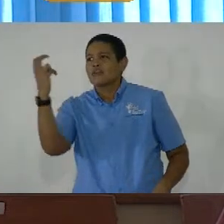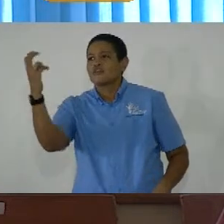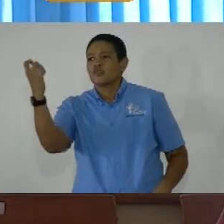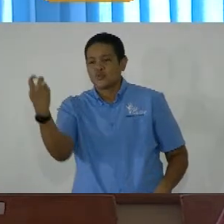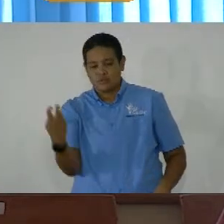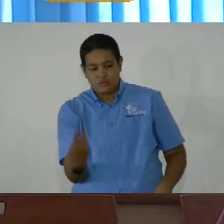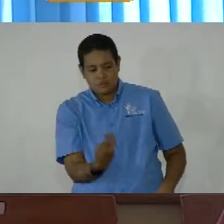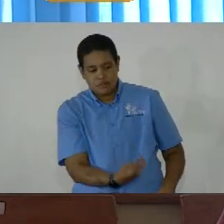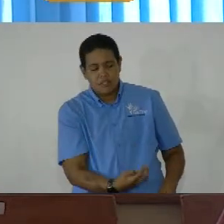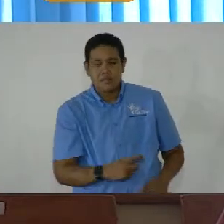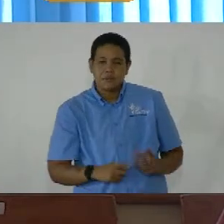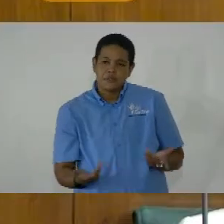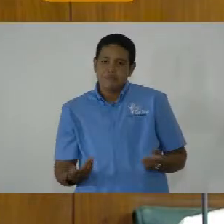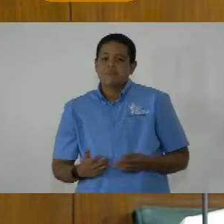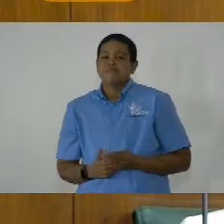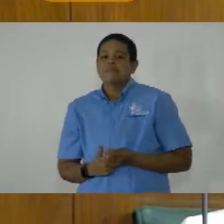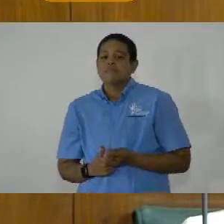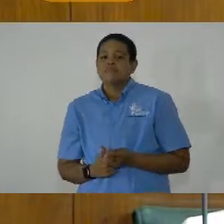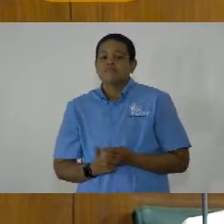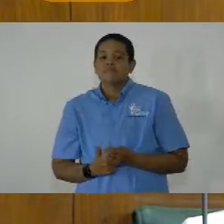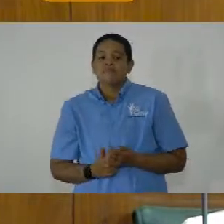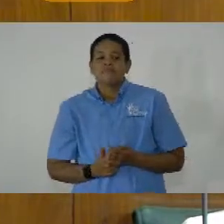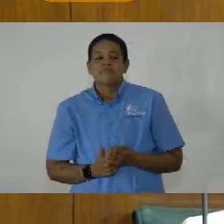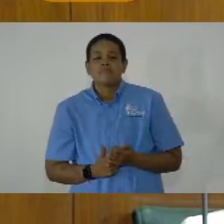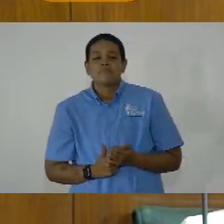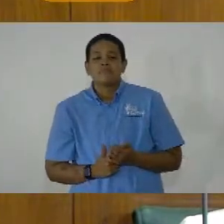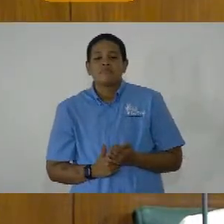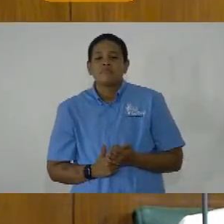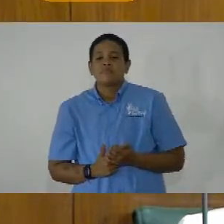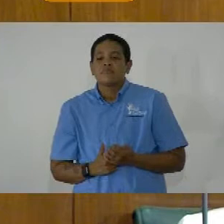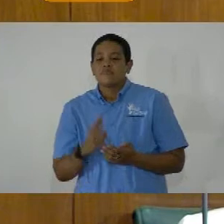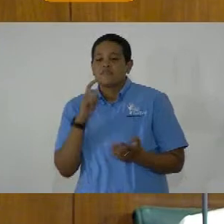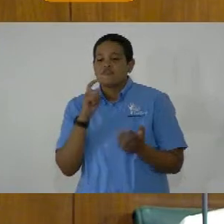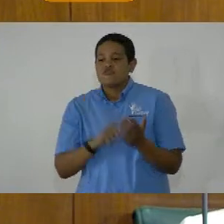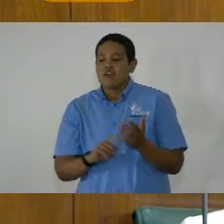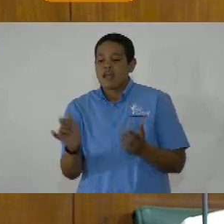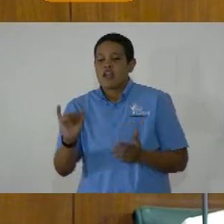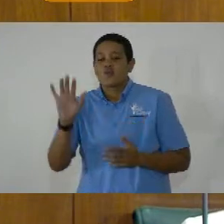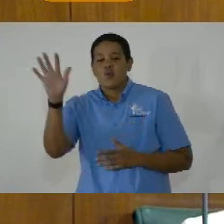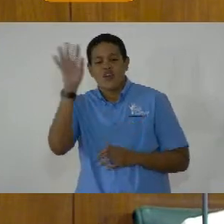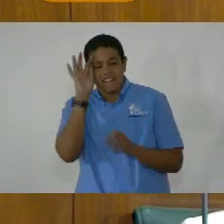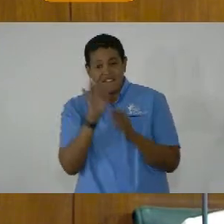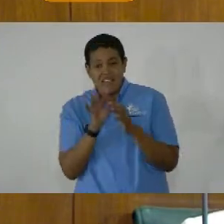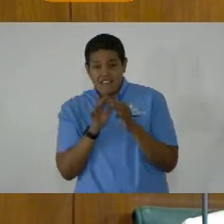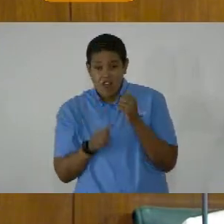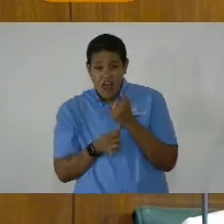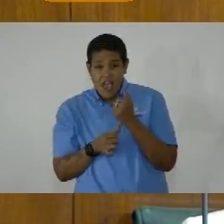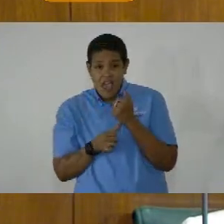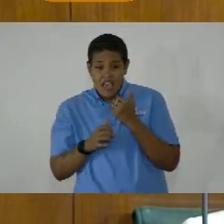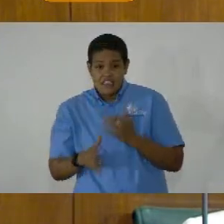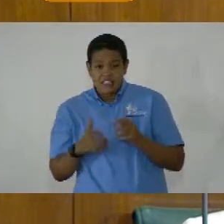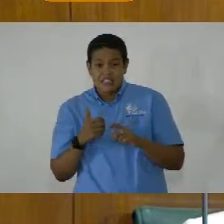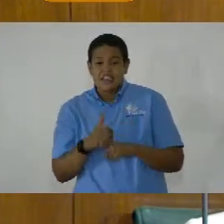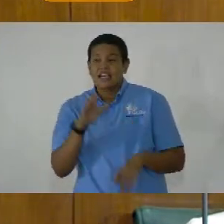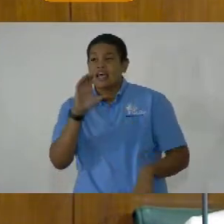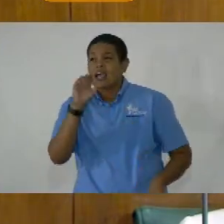there. I'd like to recognize as well our faithful assistant, Cassie,